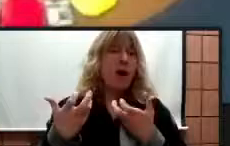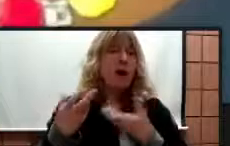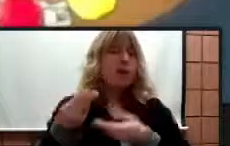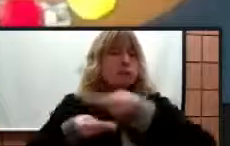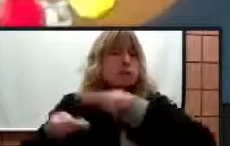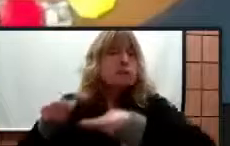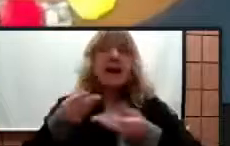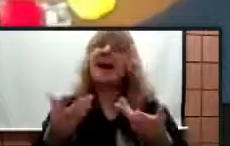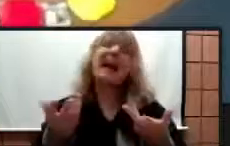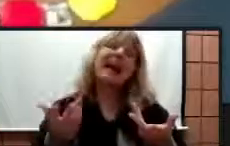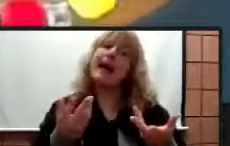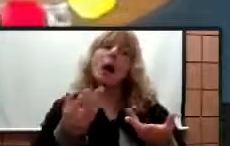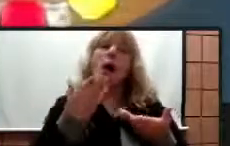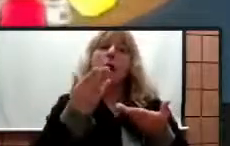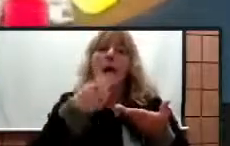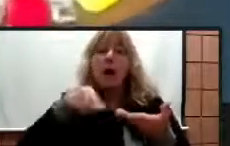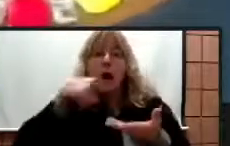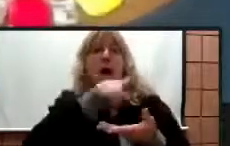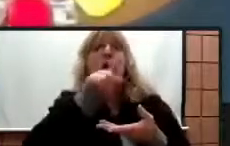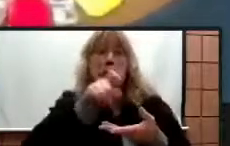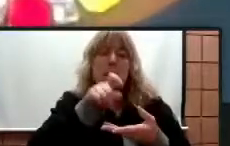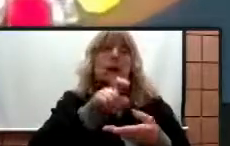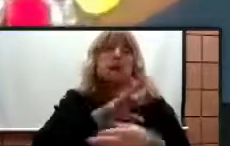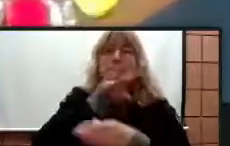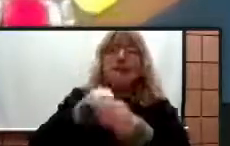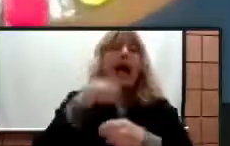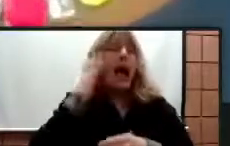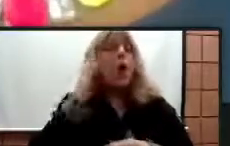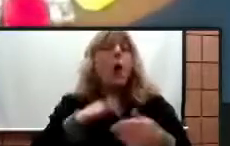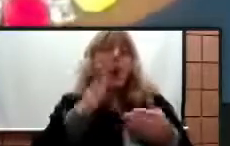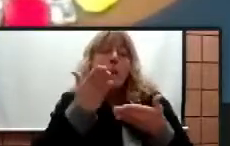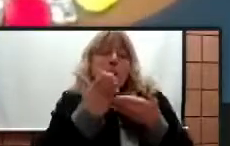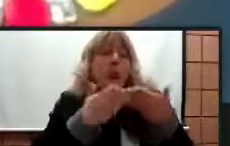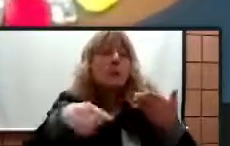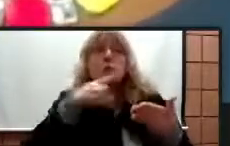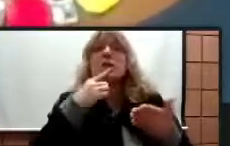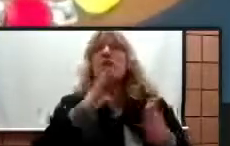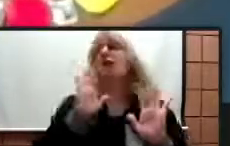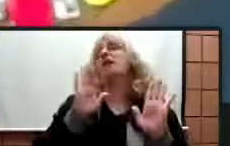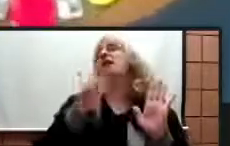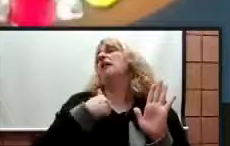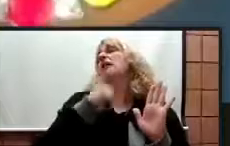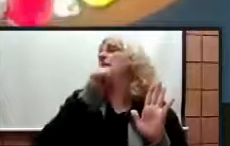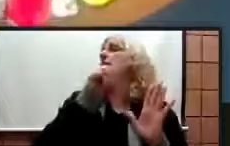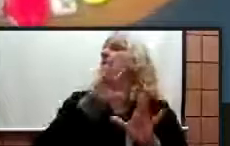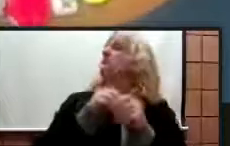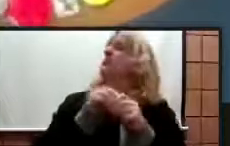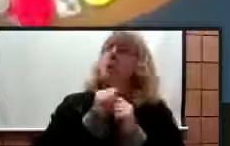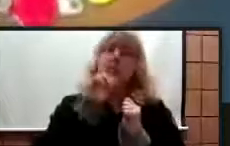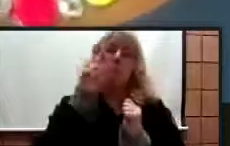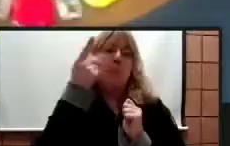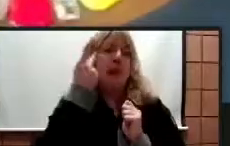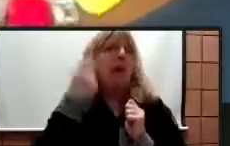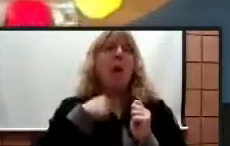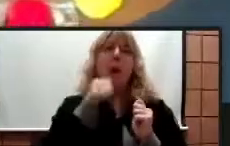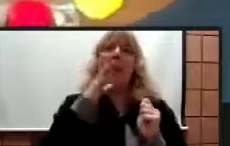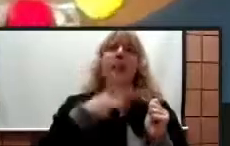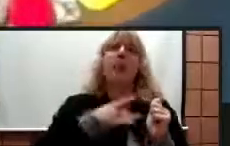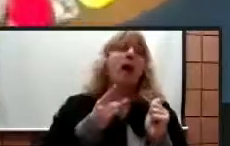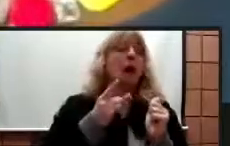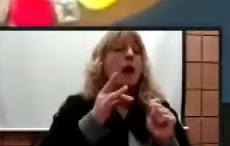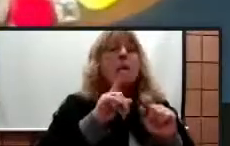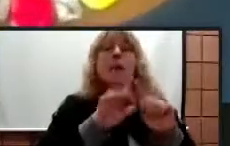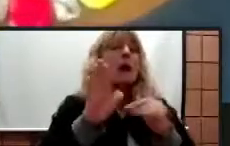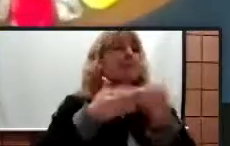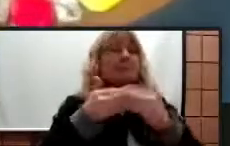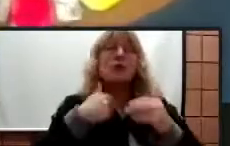not like politics. You may say, hey, look, I don't want to get involved. Well, we need you to get involved. If you can send a text,